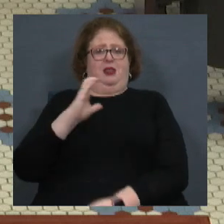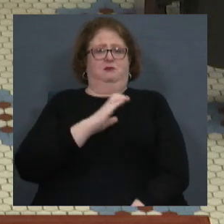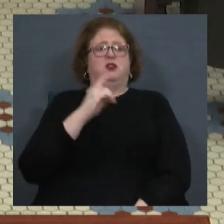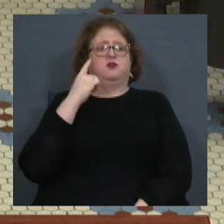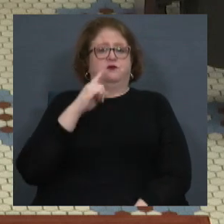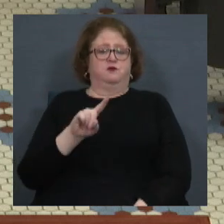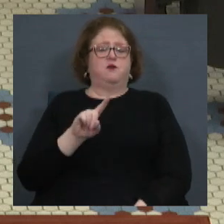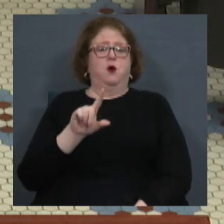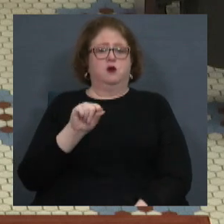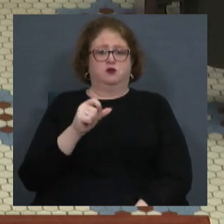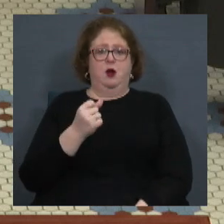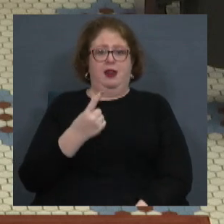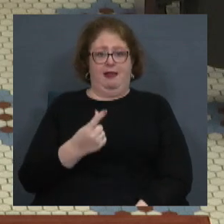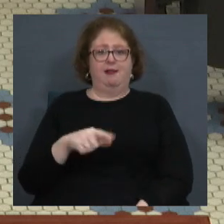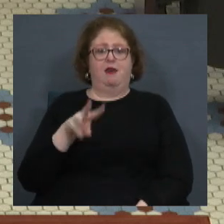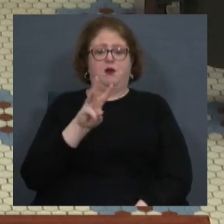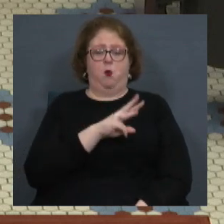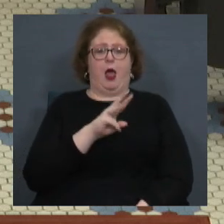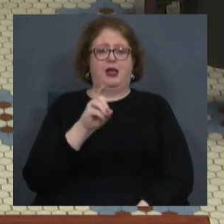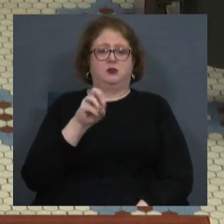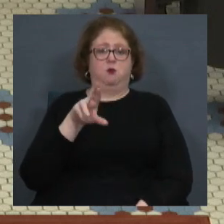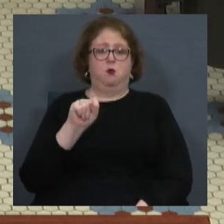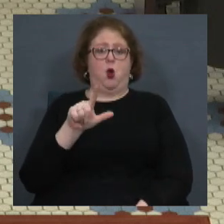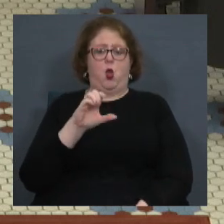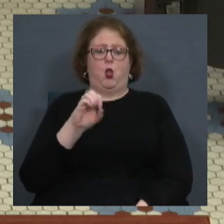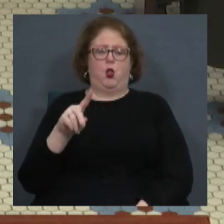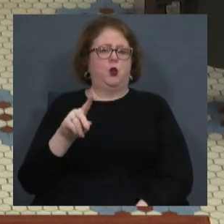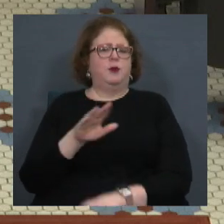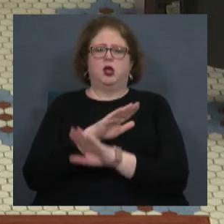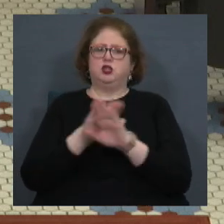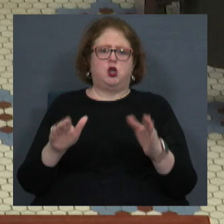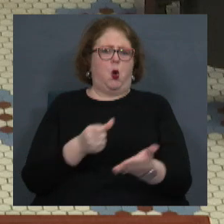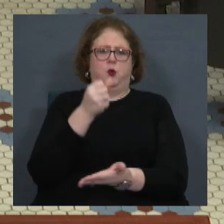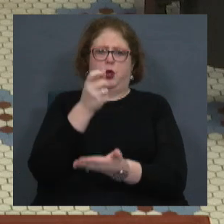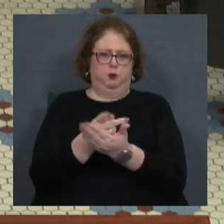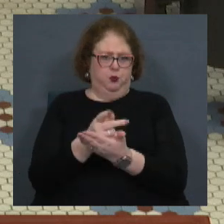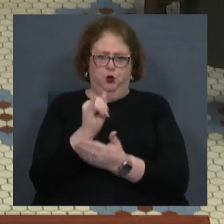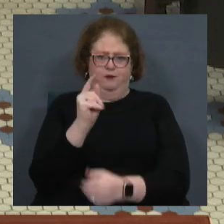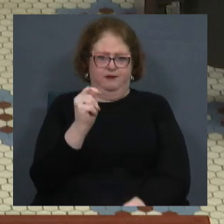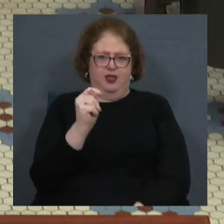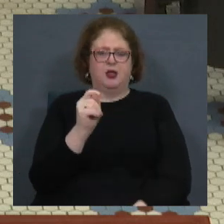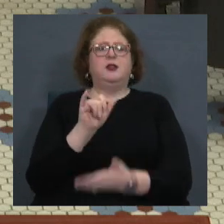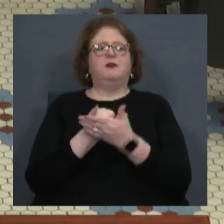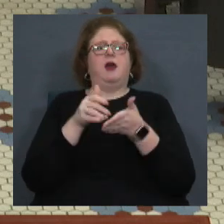Loop not be approved so that the SUP will remain in effect.